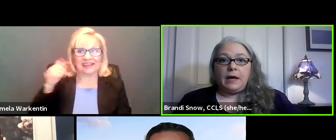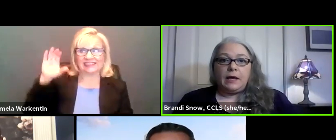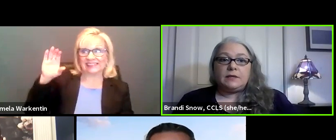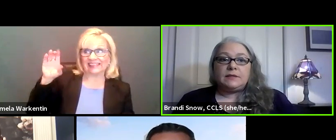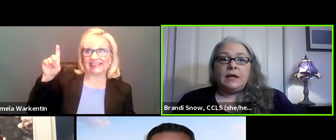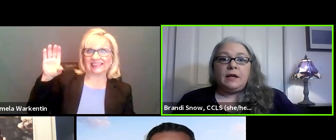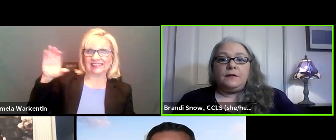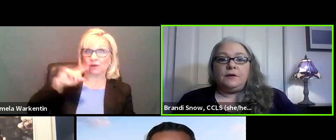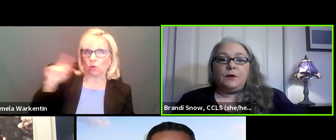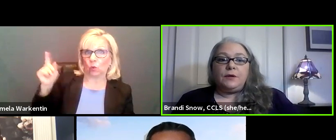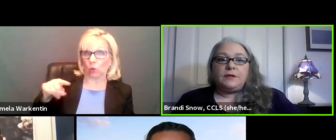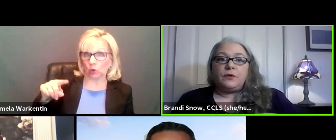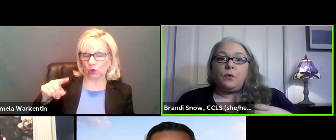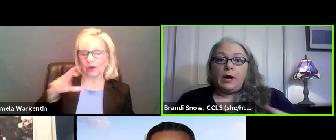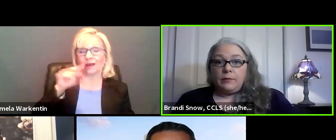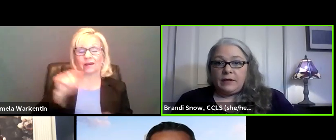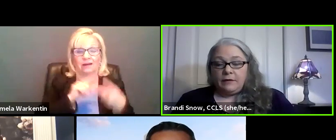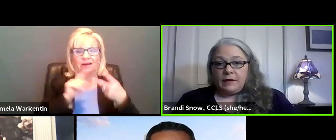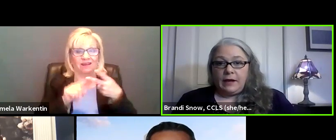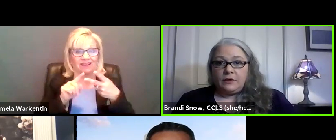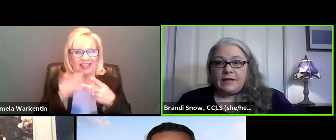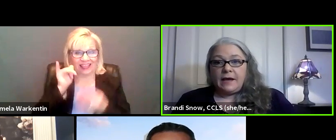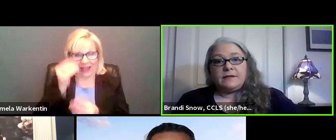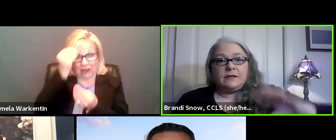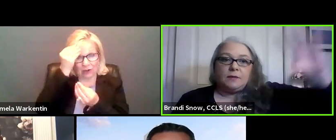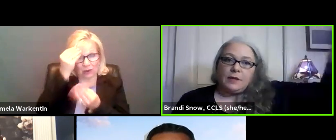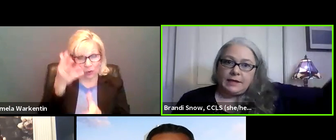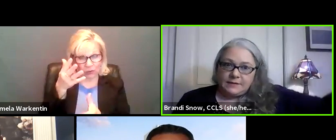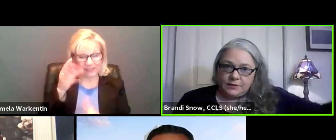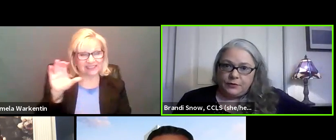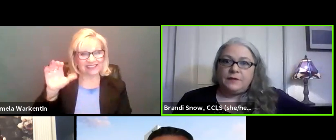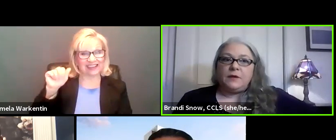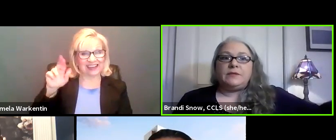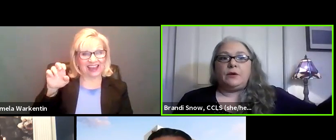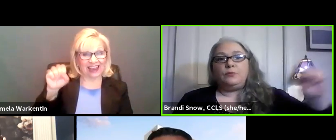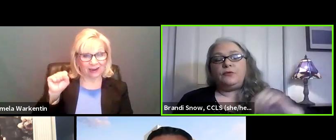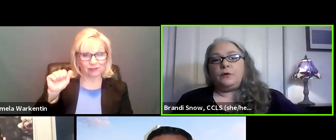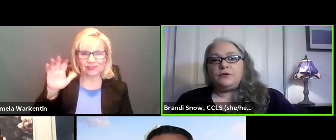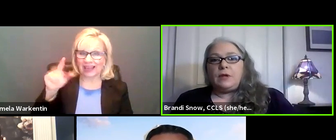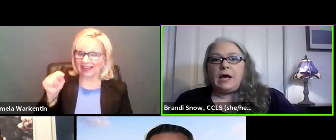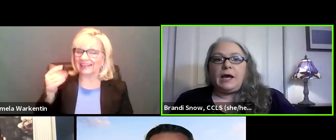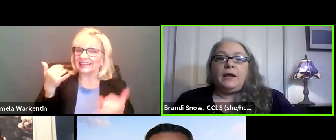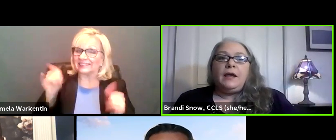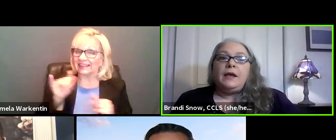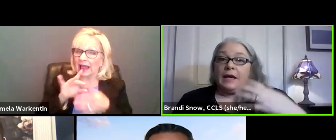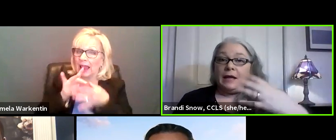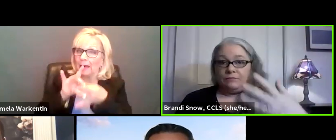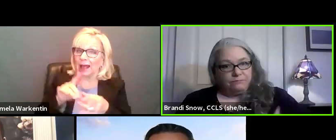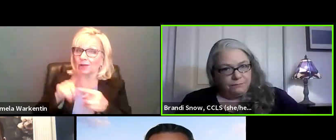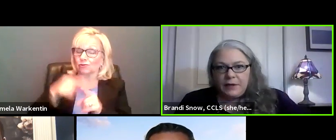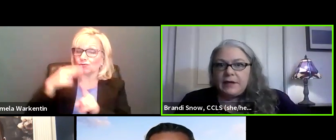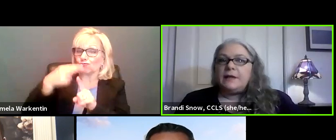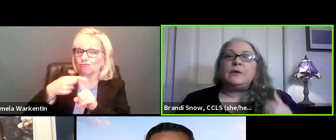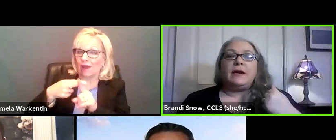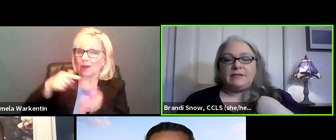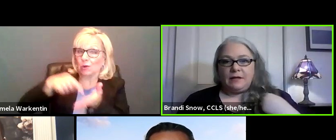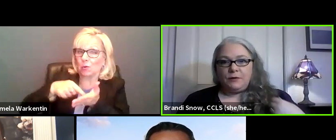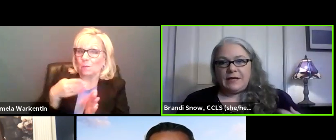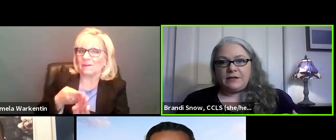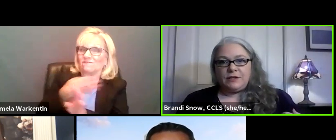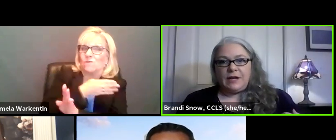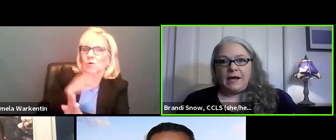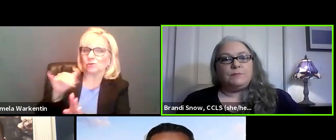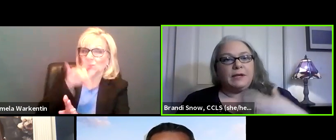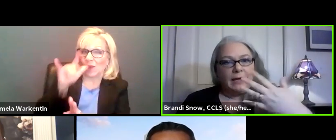and because the notice requirement of the CARES Act still applies to rent that was owed before July, and because we have the